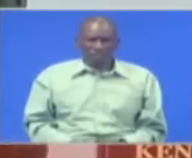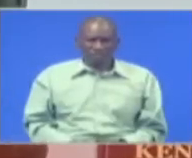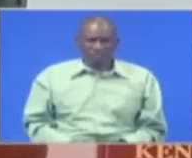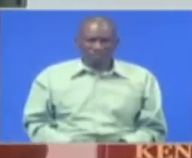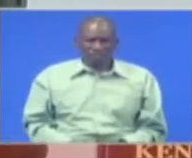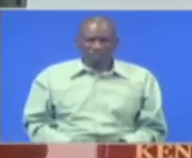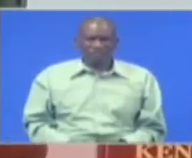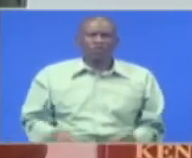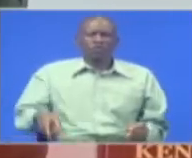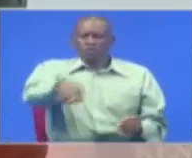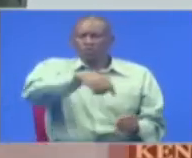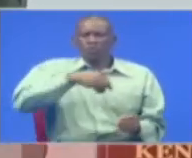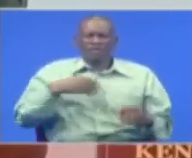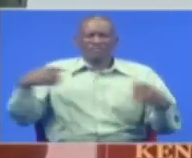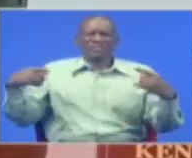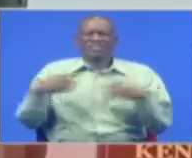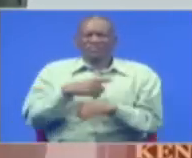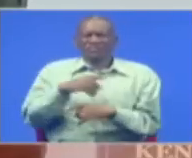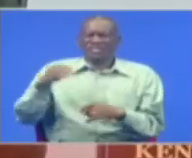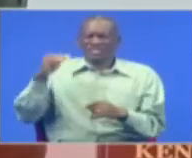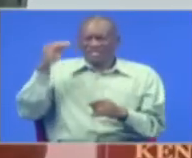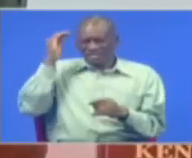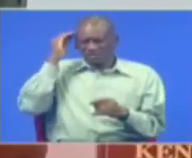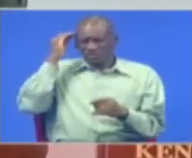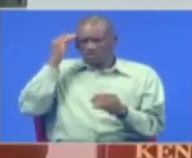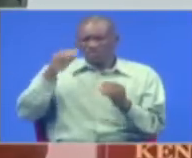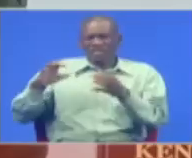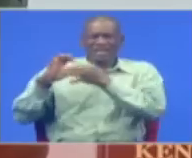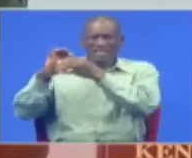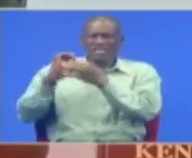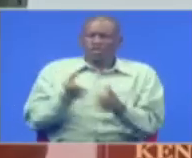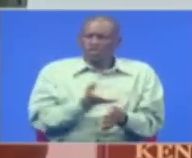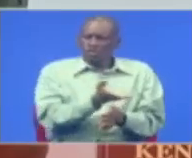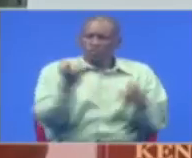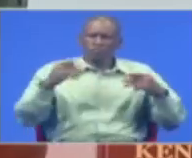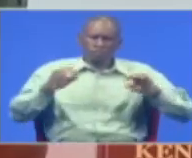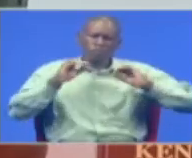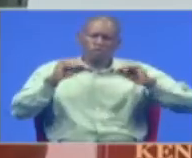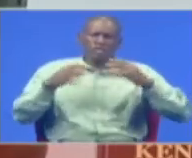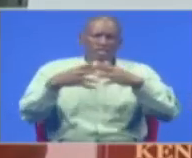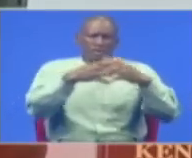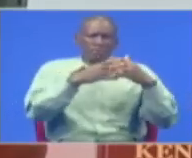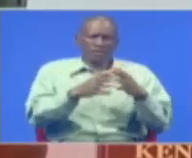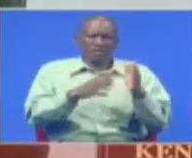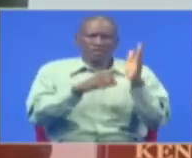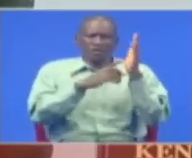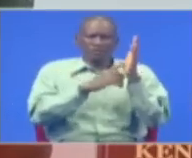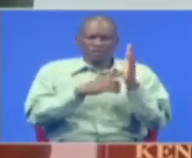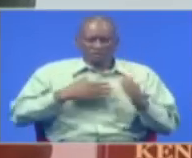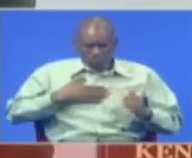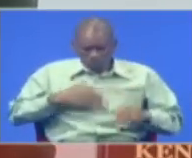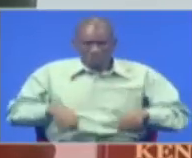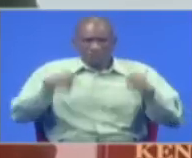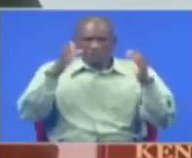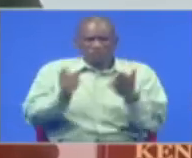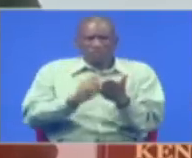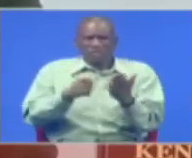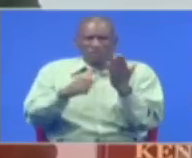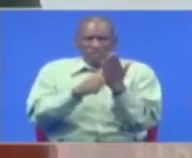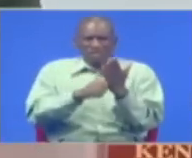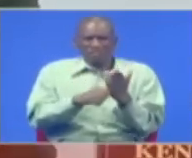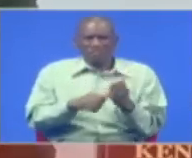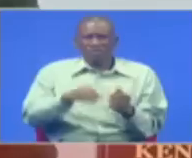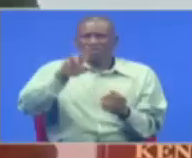we have different academic cultures. Those people trained in the U.S., like the Honorable Chair, just write their names, Oli